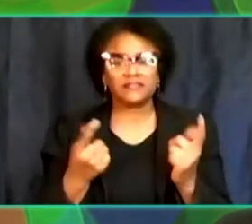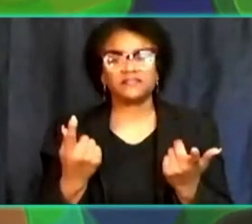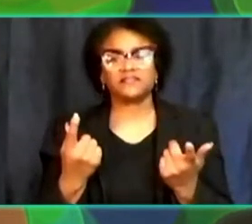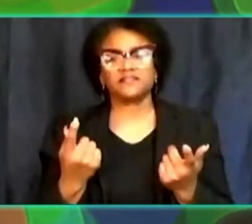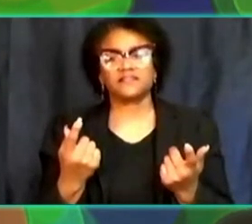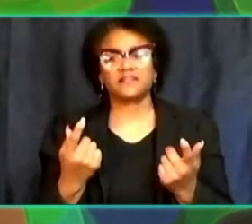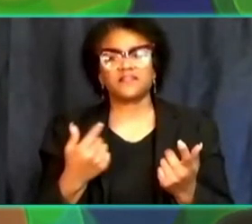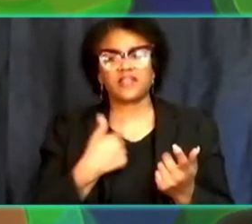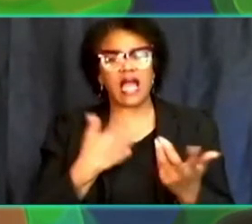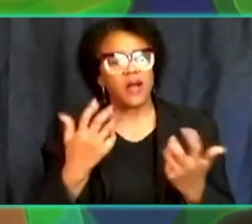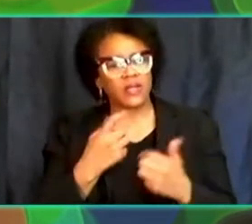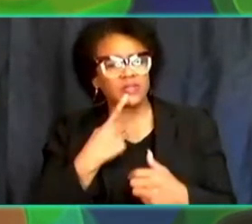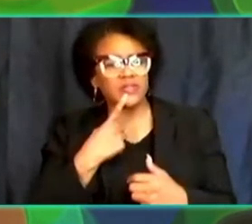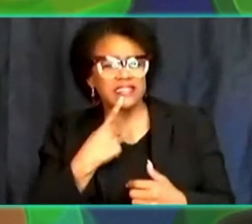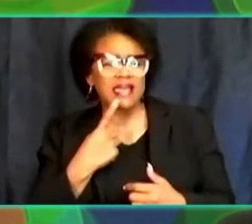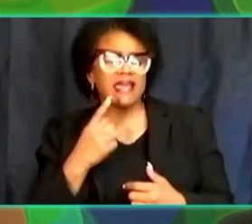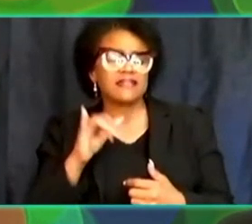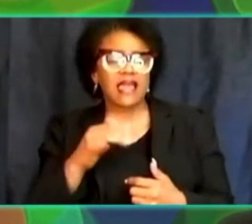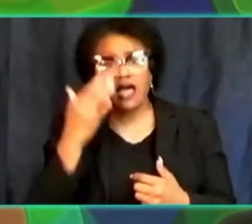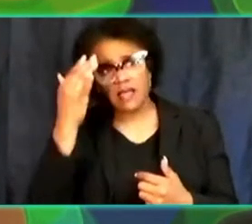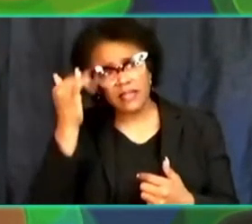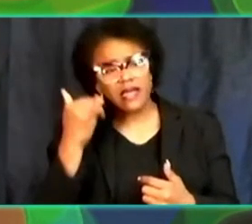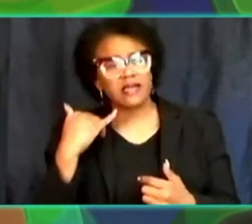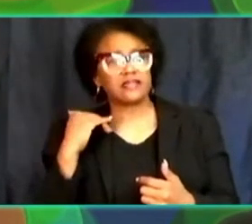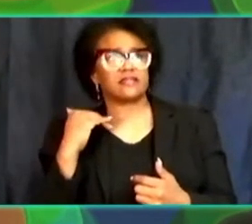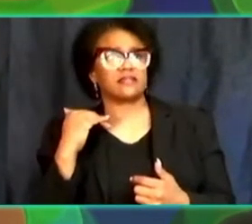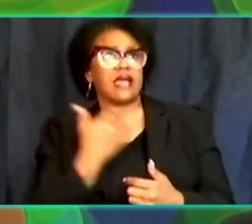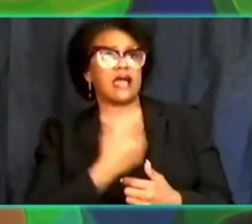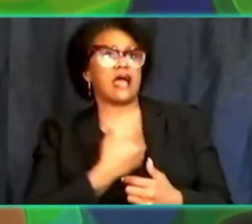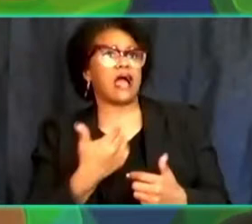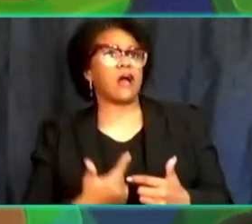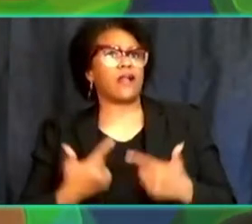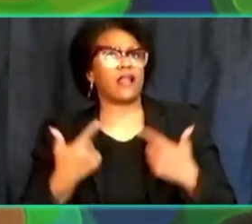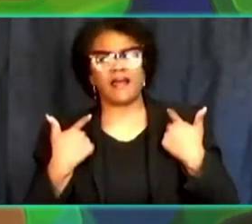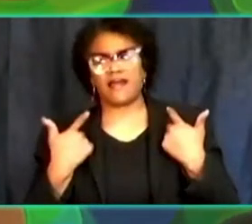I was gonna say, because our lives have